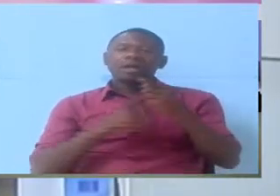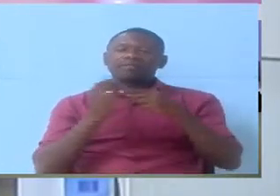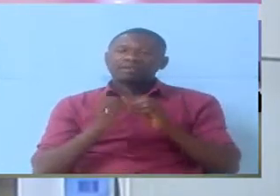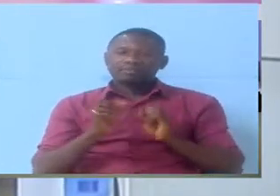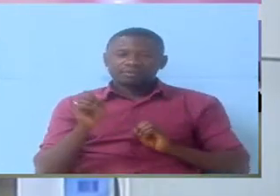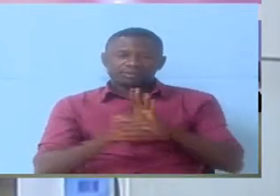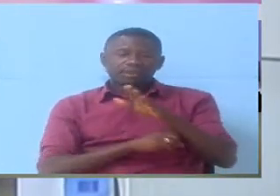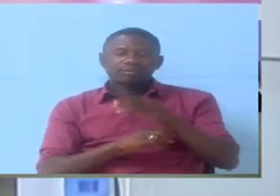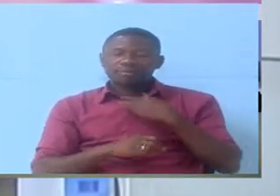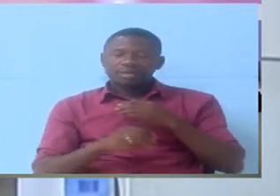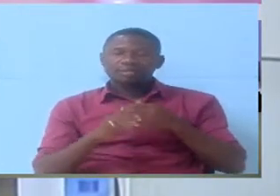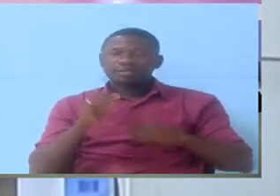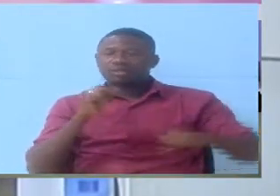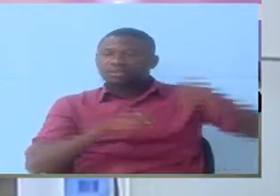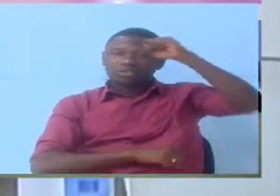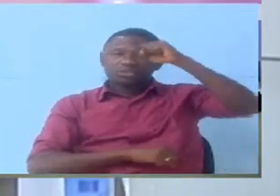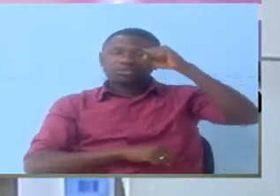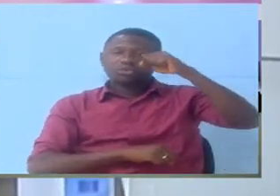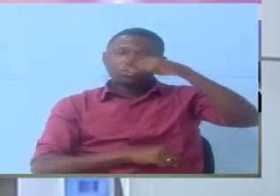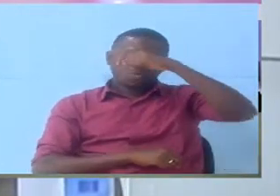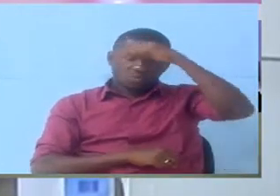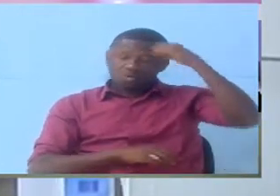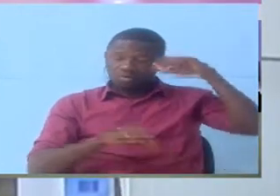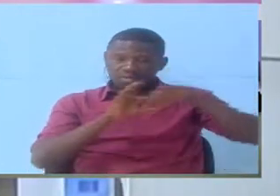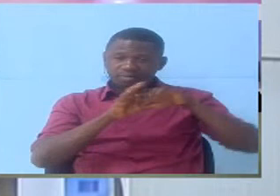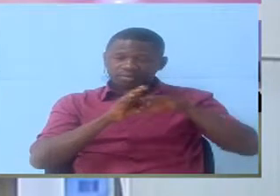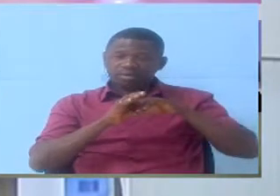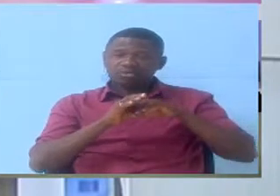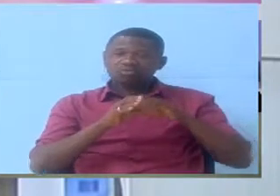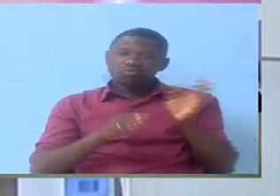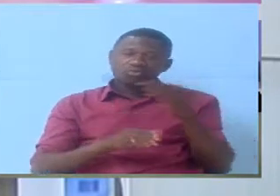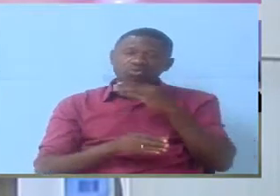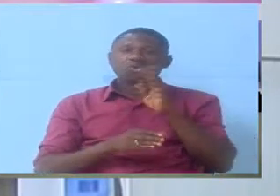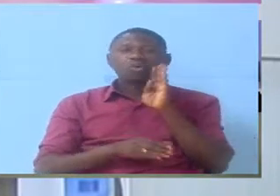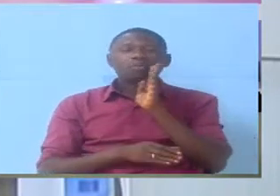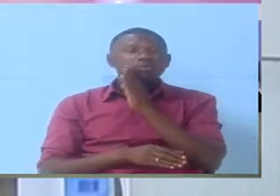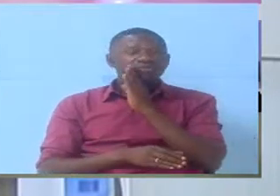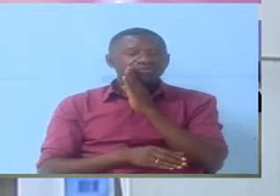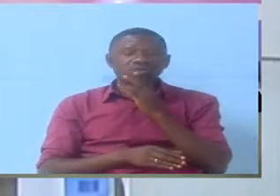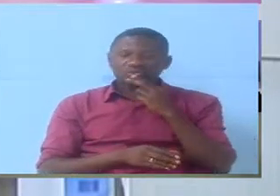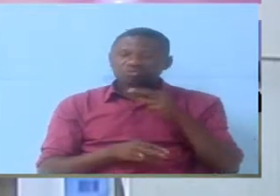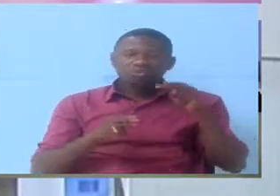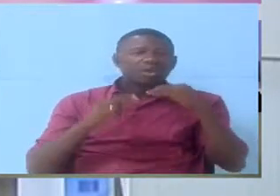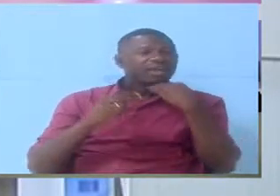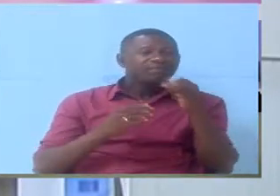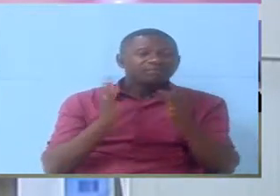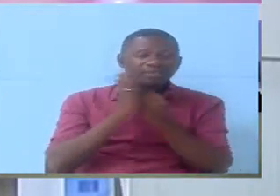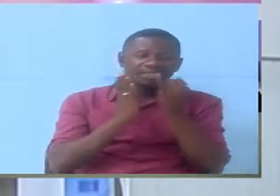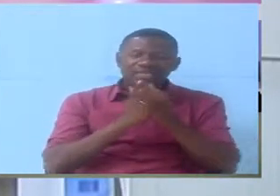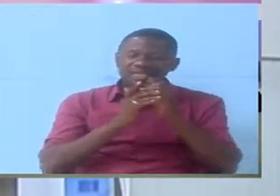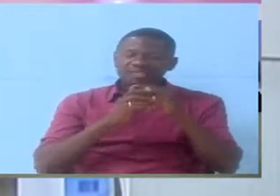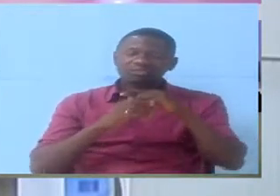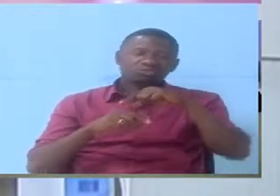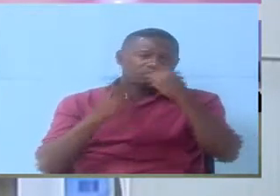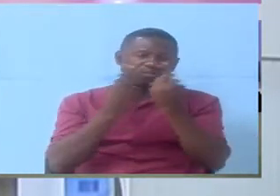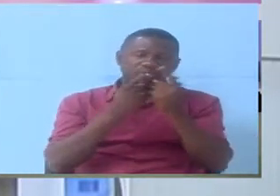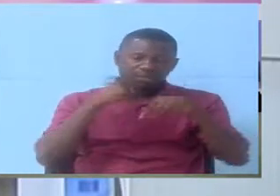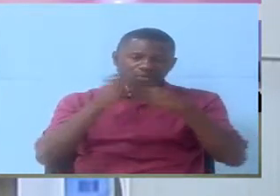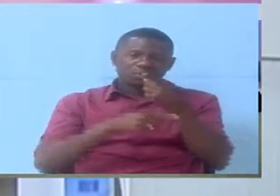officers on a fact-finding mission, I called the IG. I said, IG,